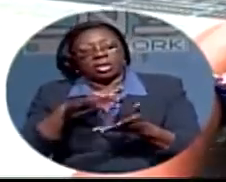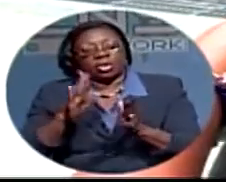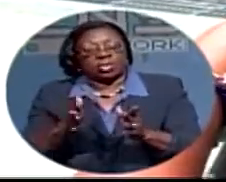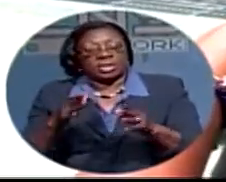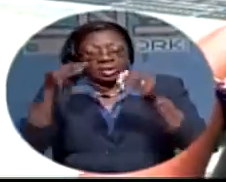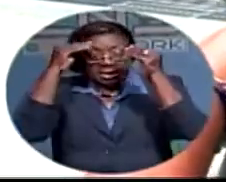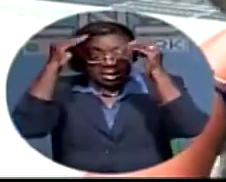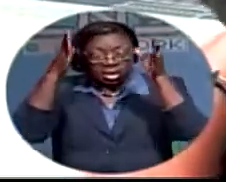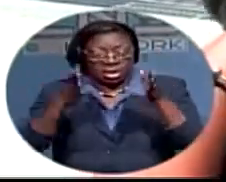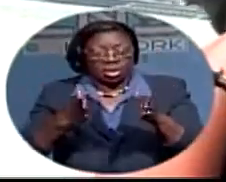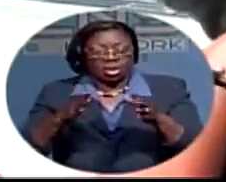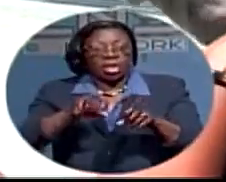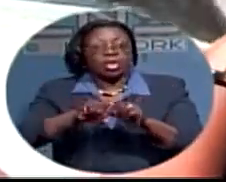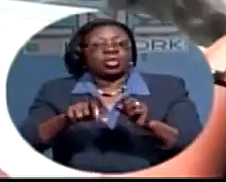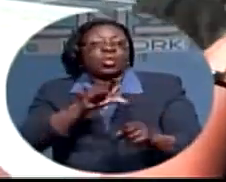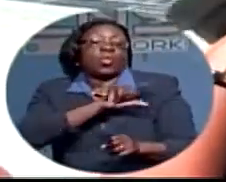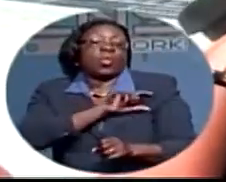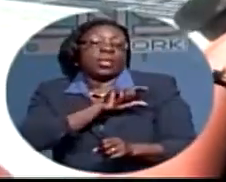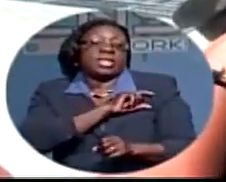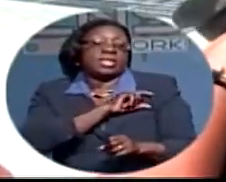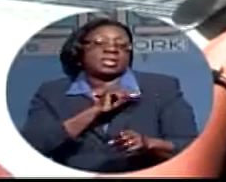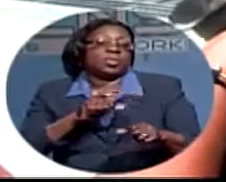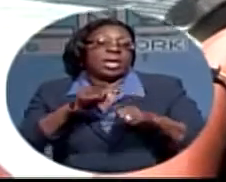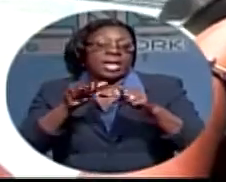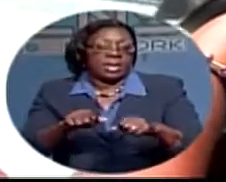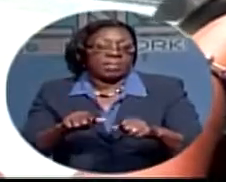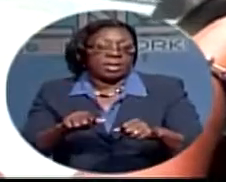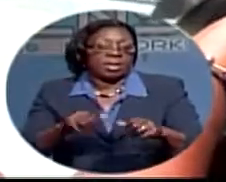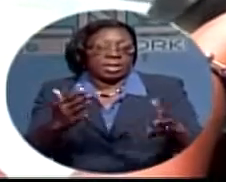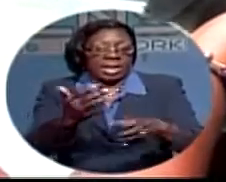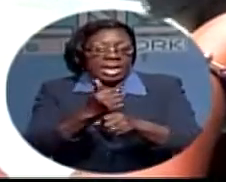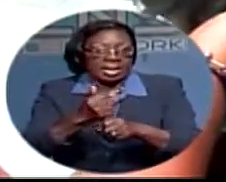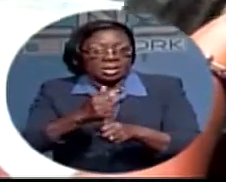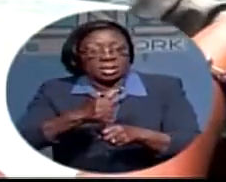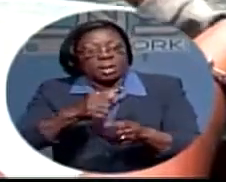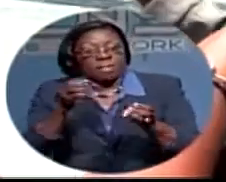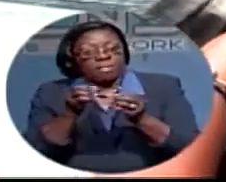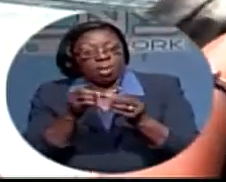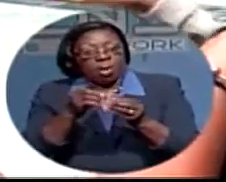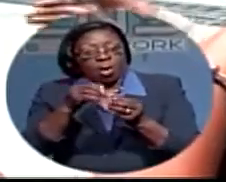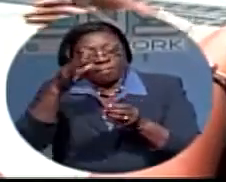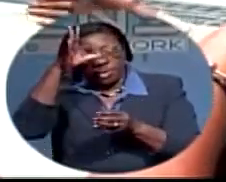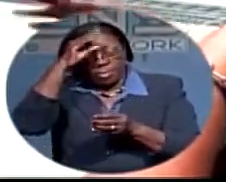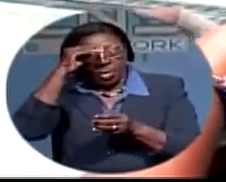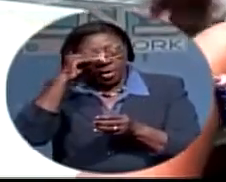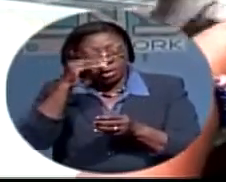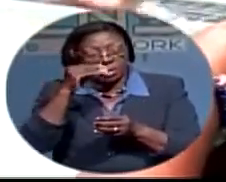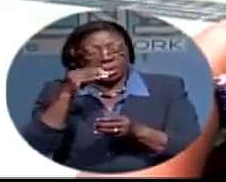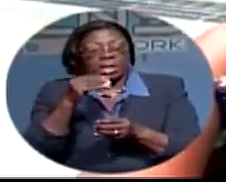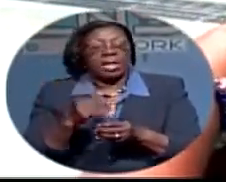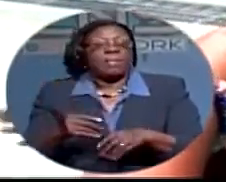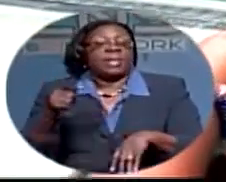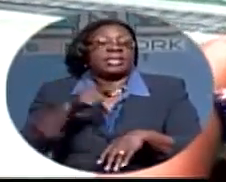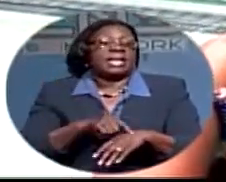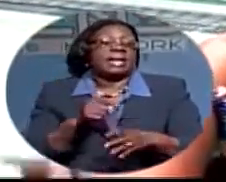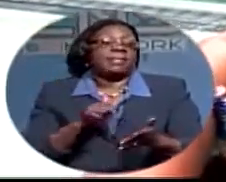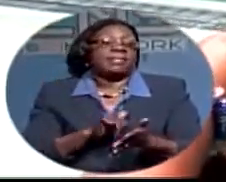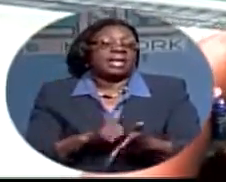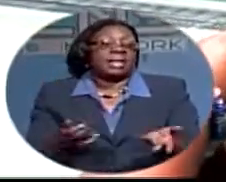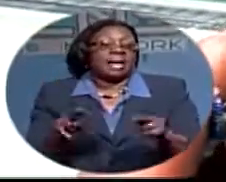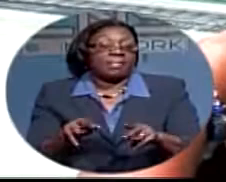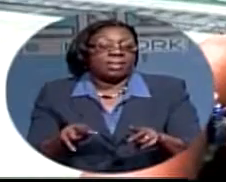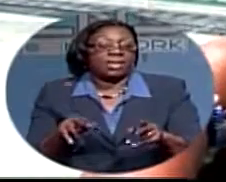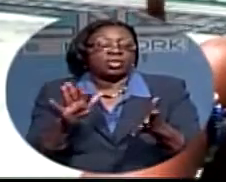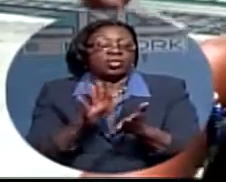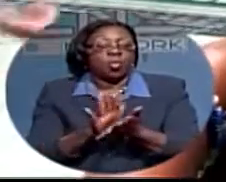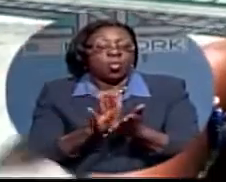so the police, I think, were able to round up a few more of them. By the time that had happened, we had run out of time, school was